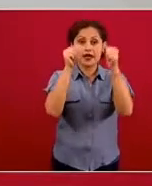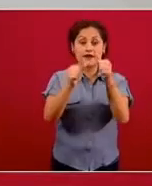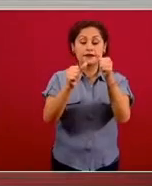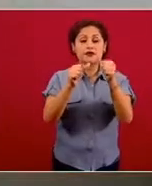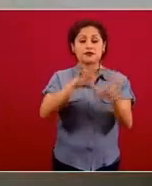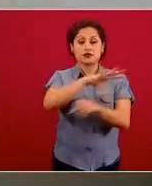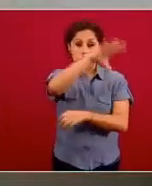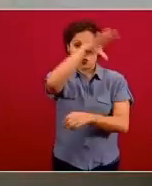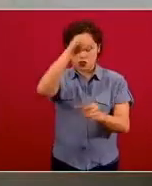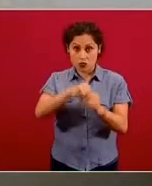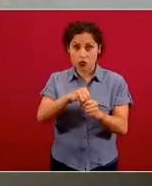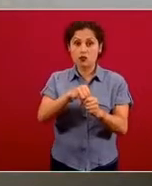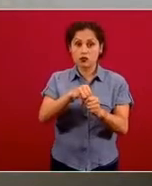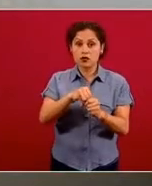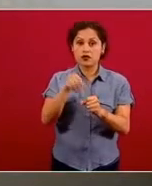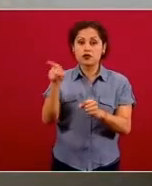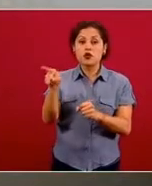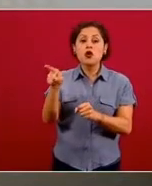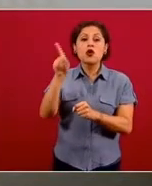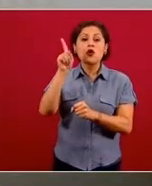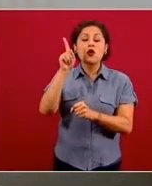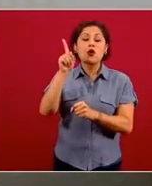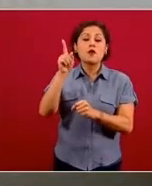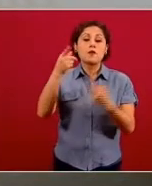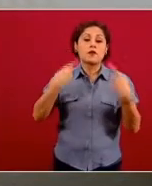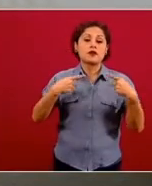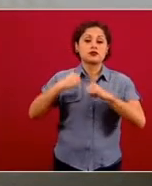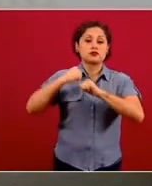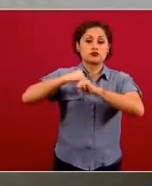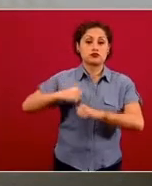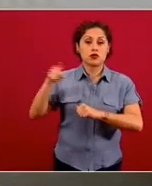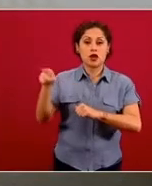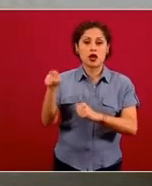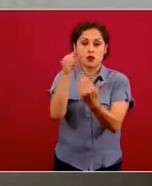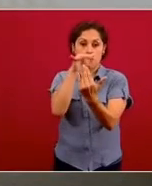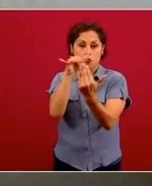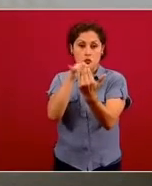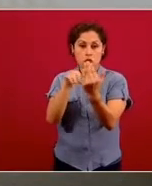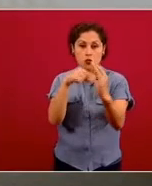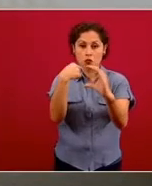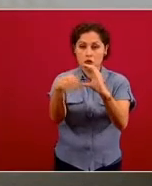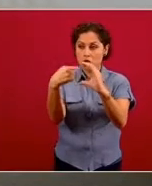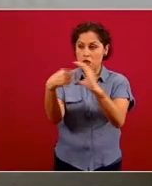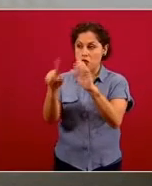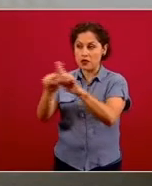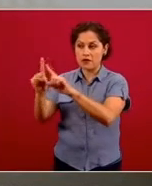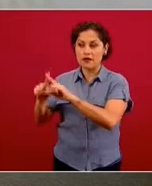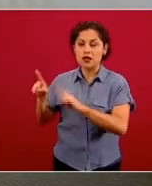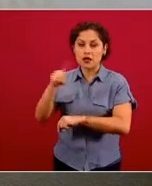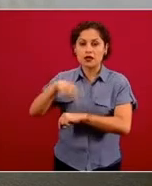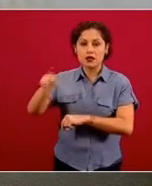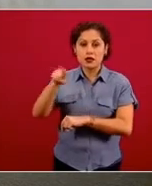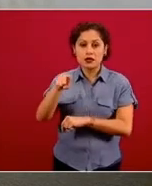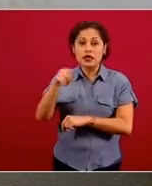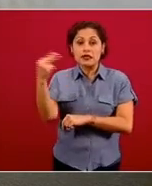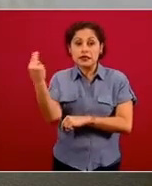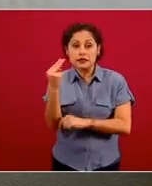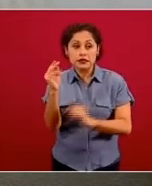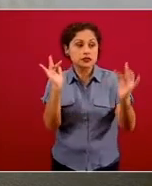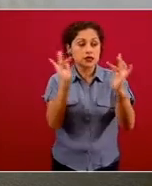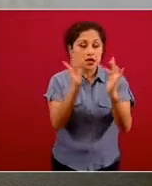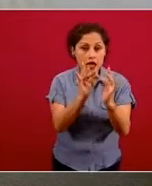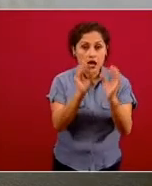and that will go right to our people. They are reviewing all of those emails, and they'll be able to